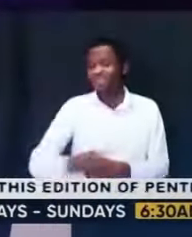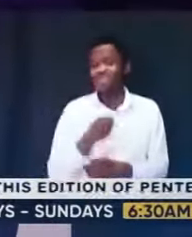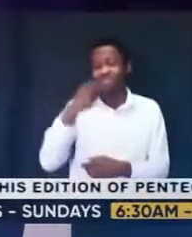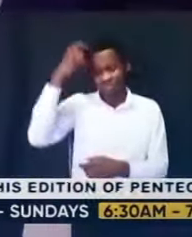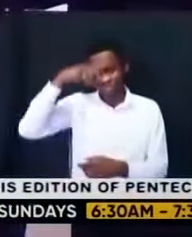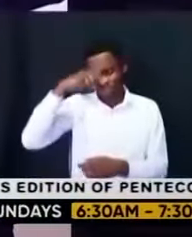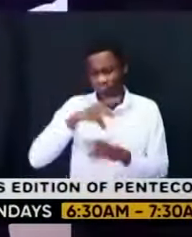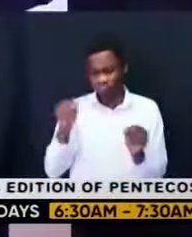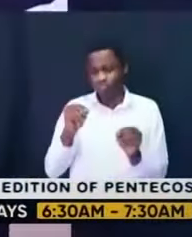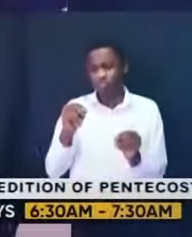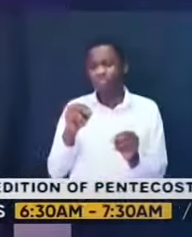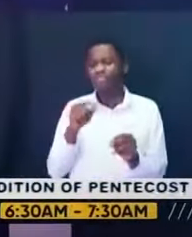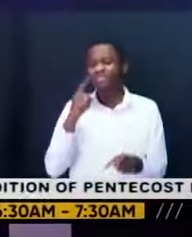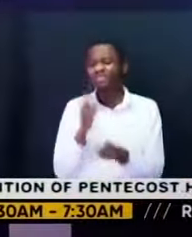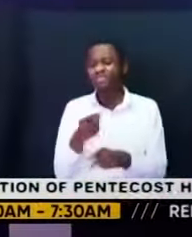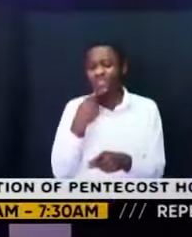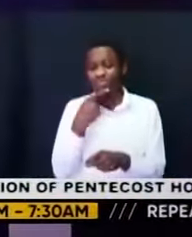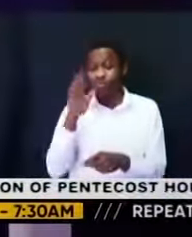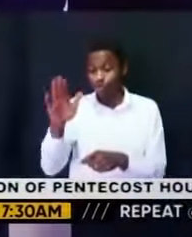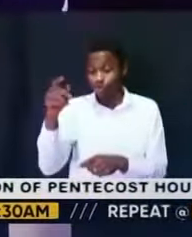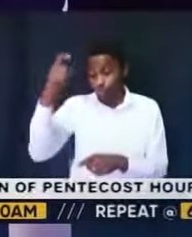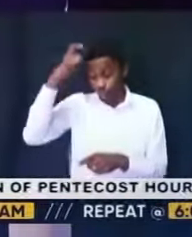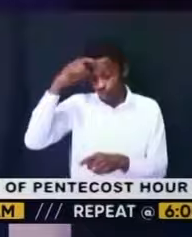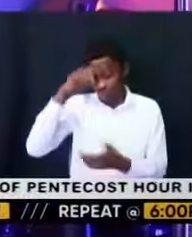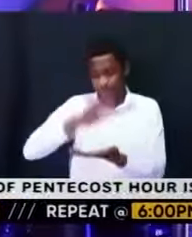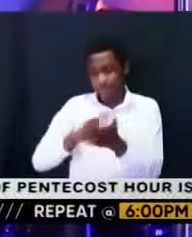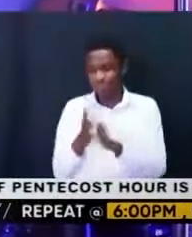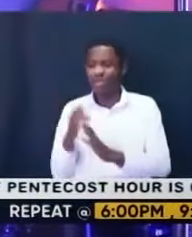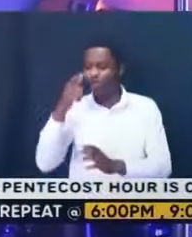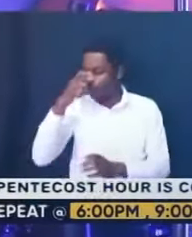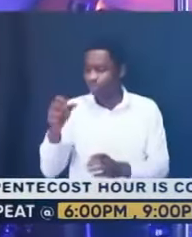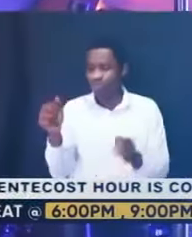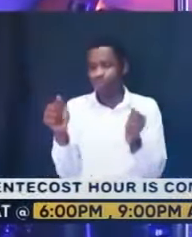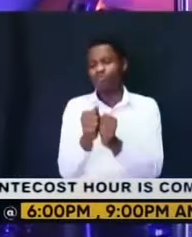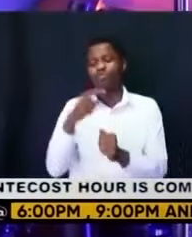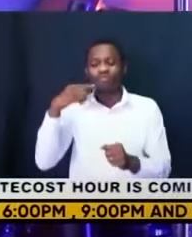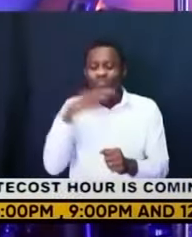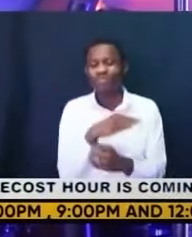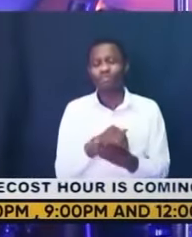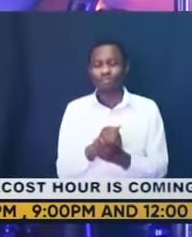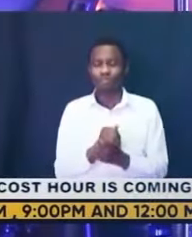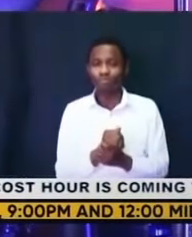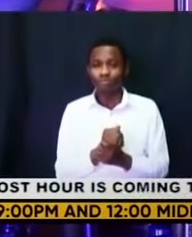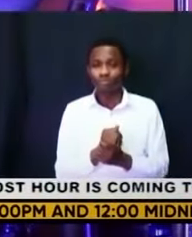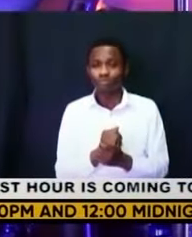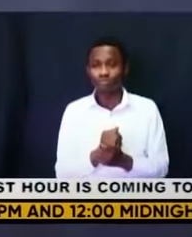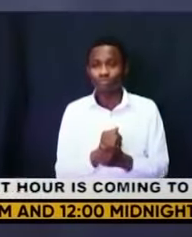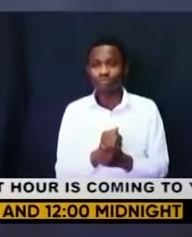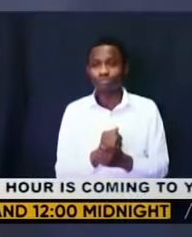corrupted your wisdom he has corrupted it with lies so he he